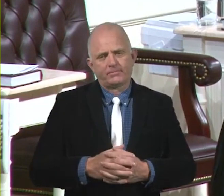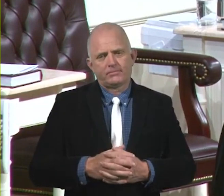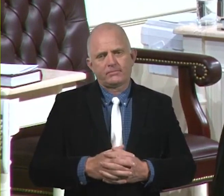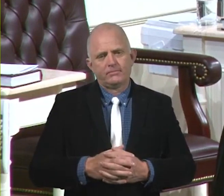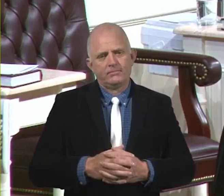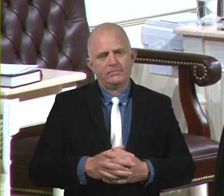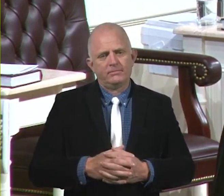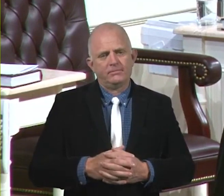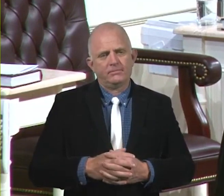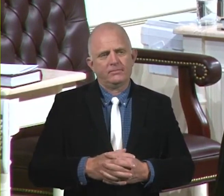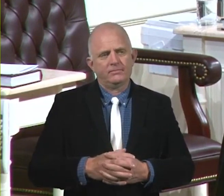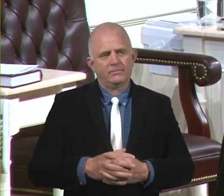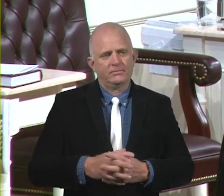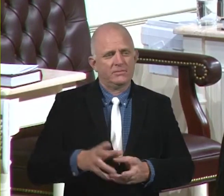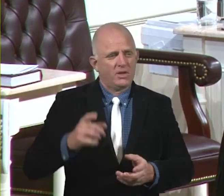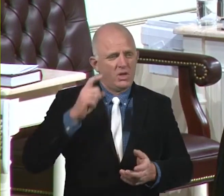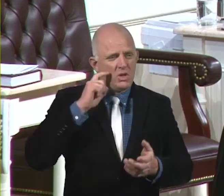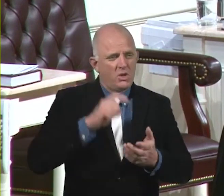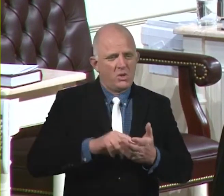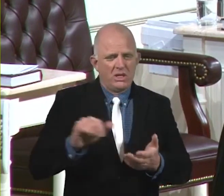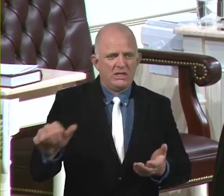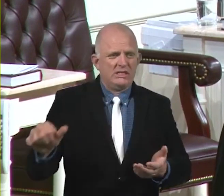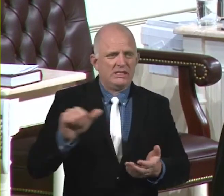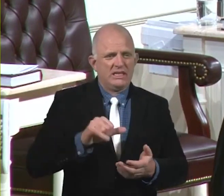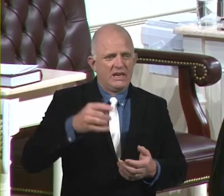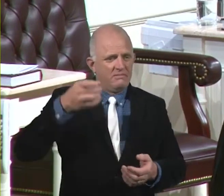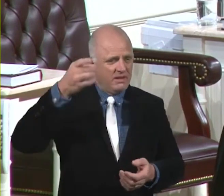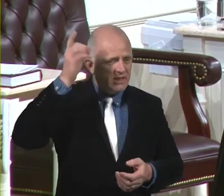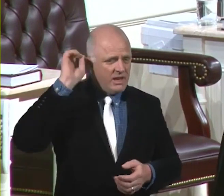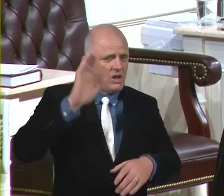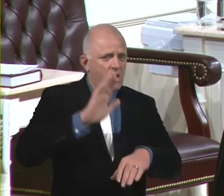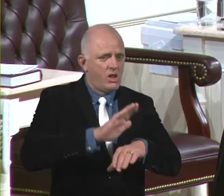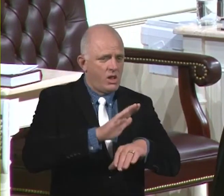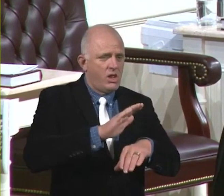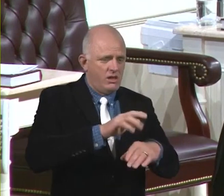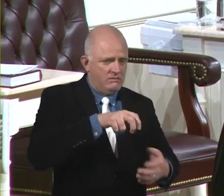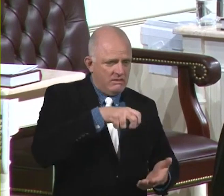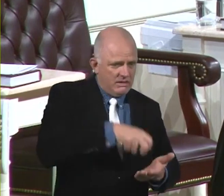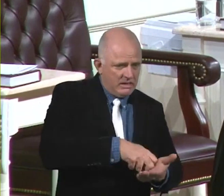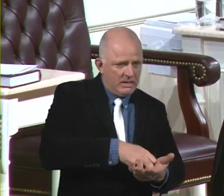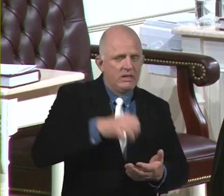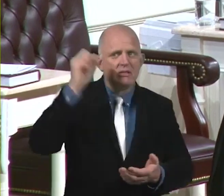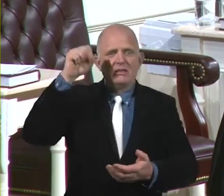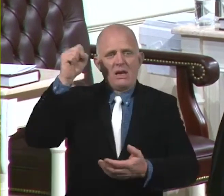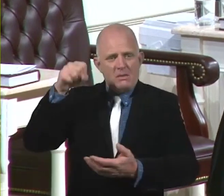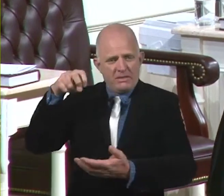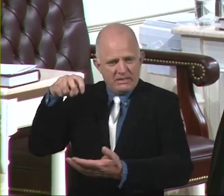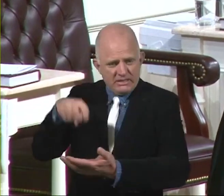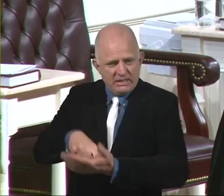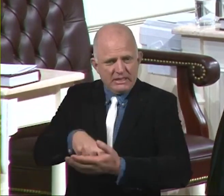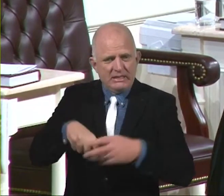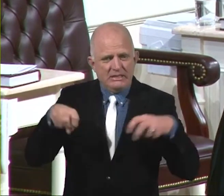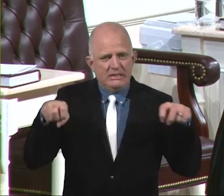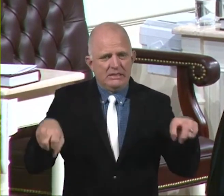Did you notice Daniel got on his knees? Did you notice Solomon got on his knees?